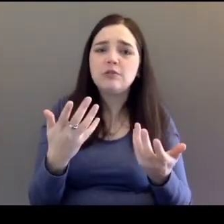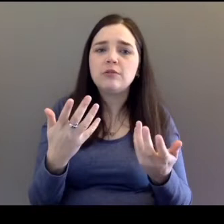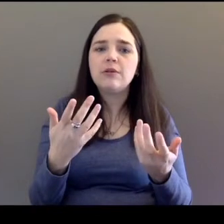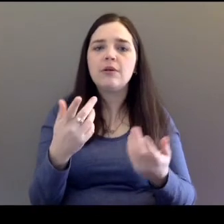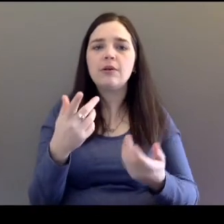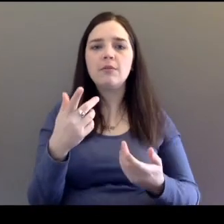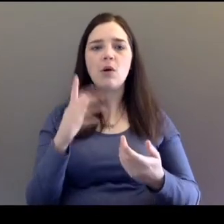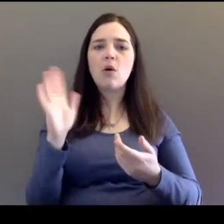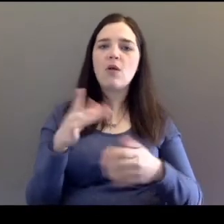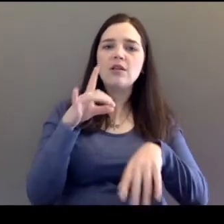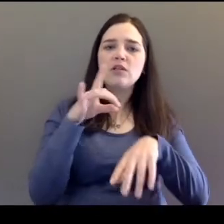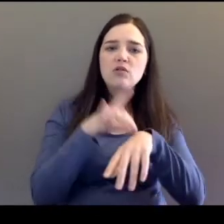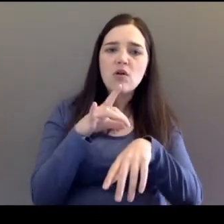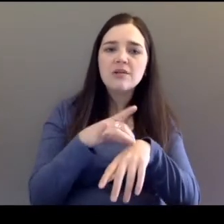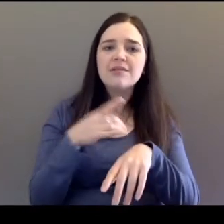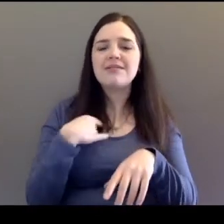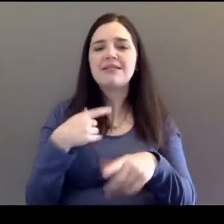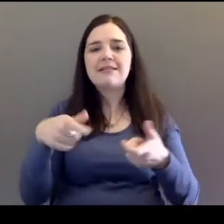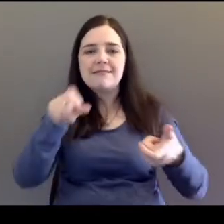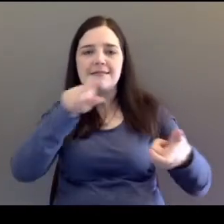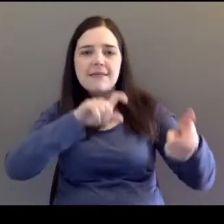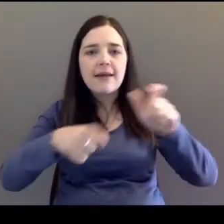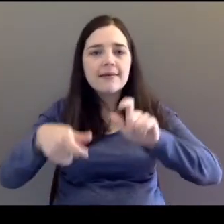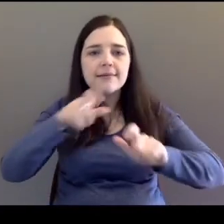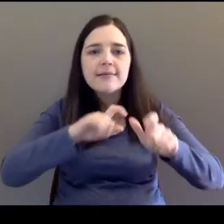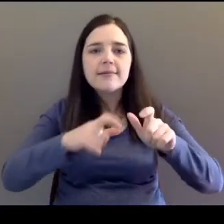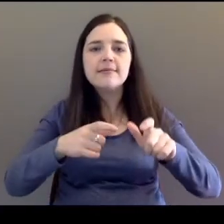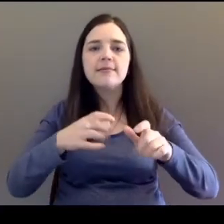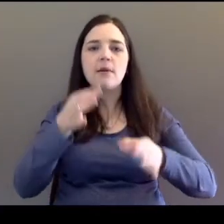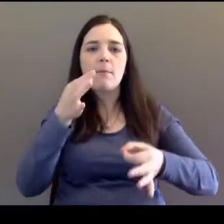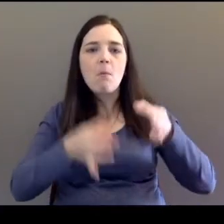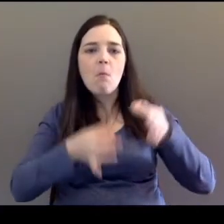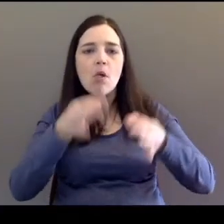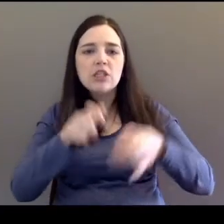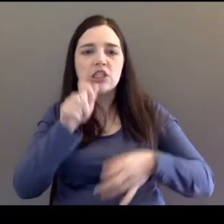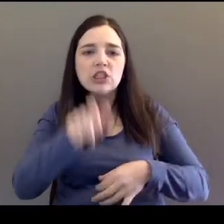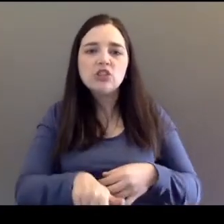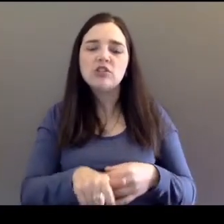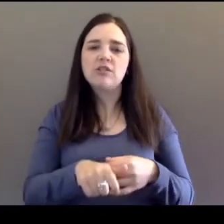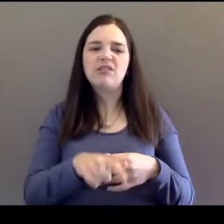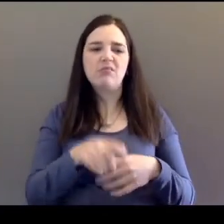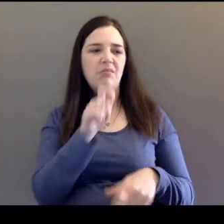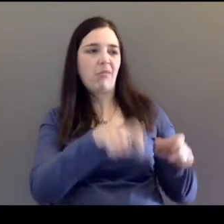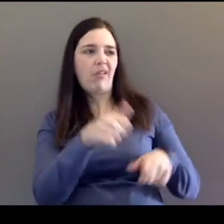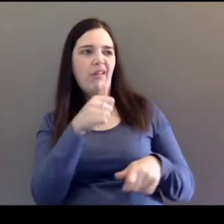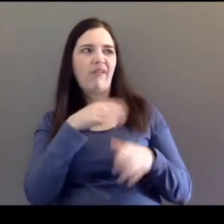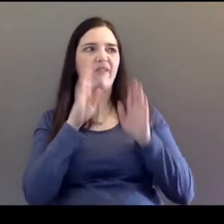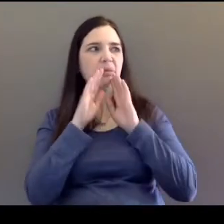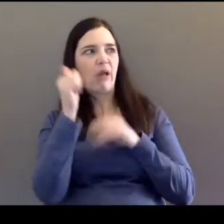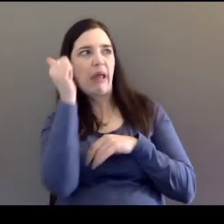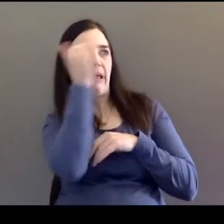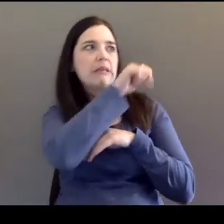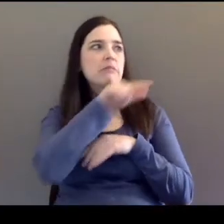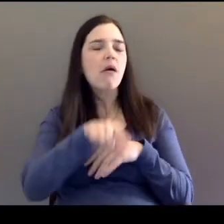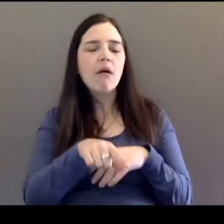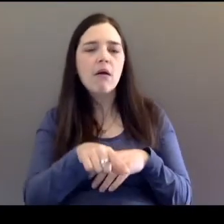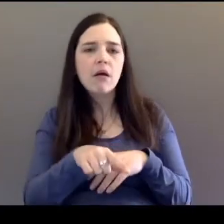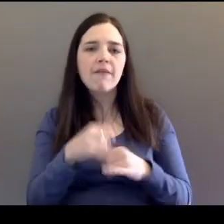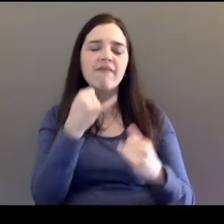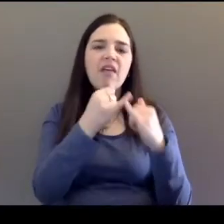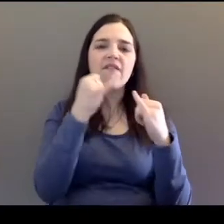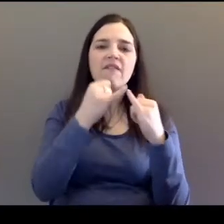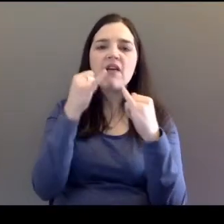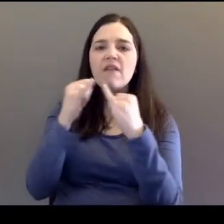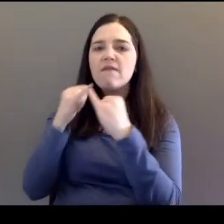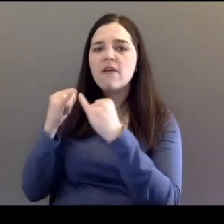When all the doctors and the scientists and the politicians and the self-appointed experts on Facebook have failed, then maybe we'll